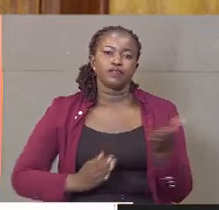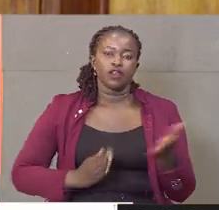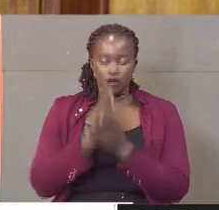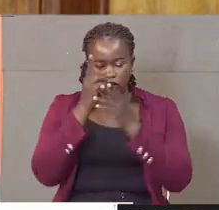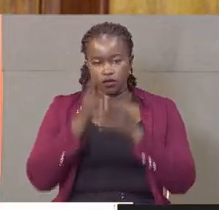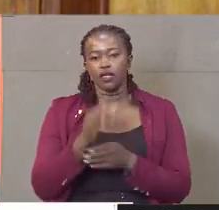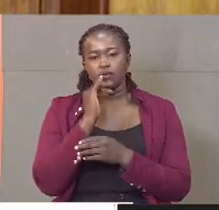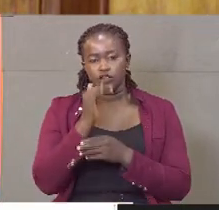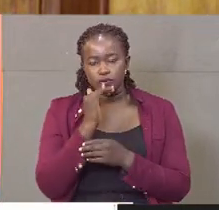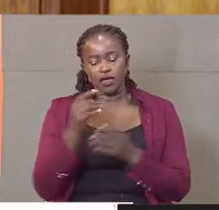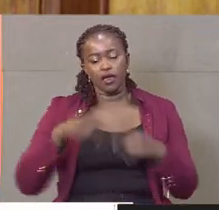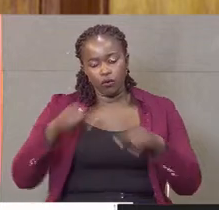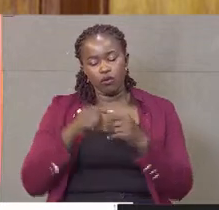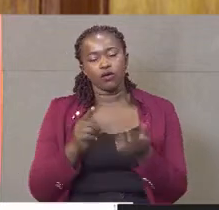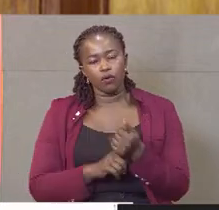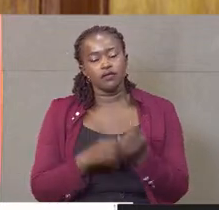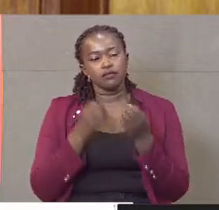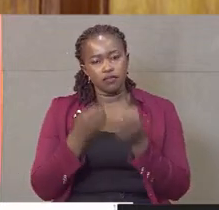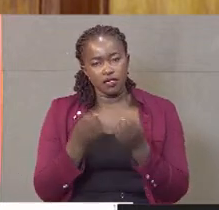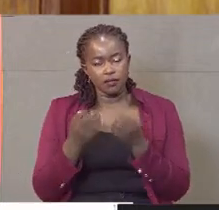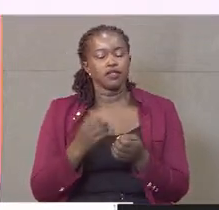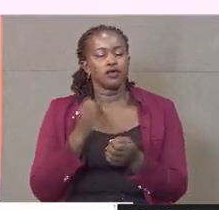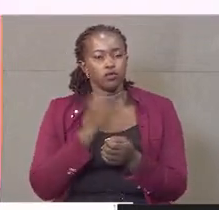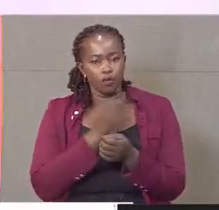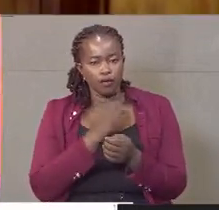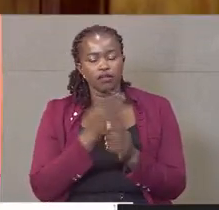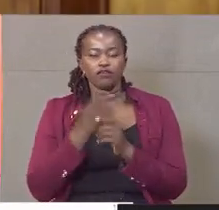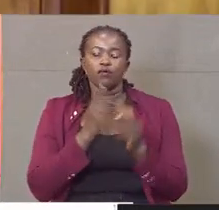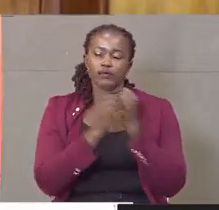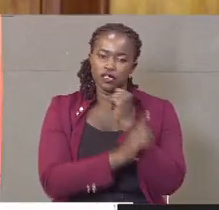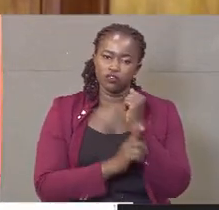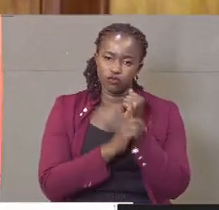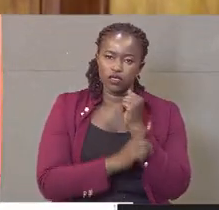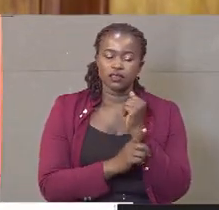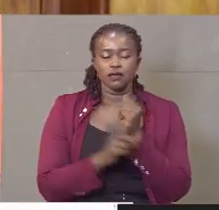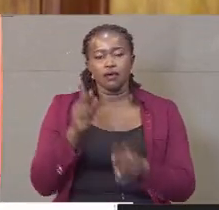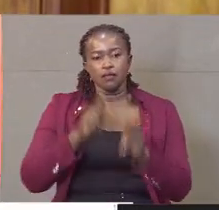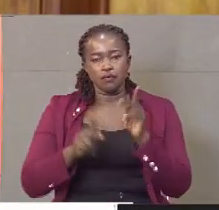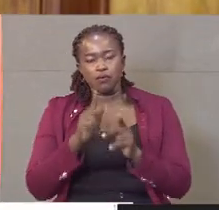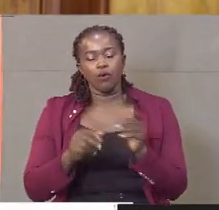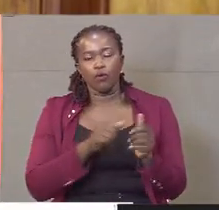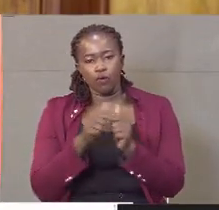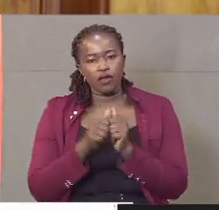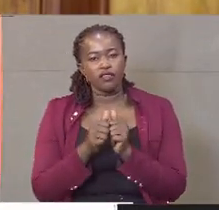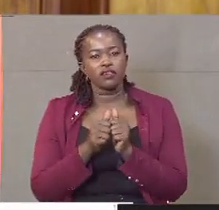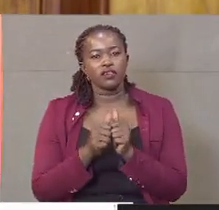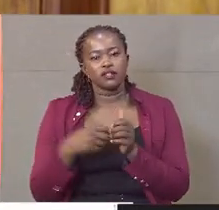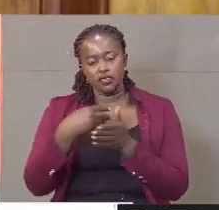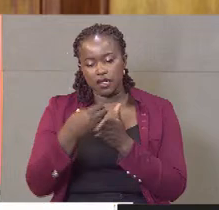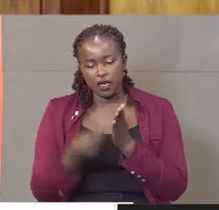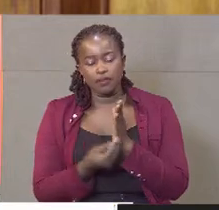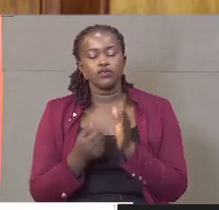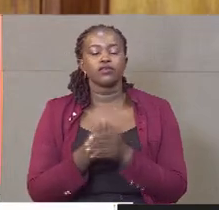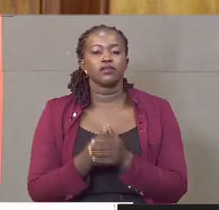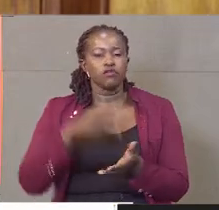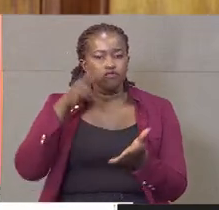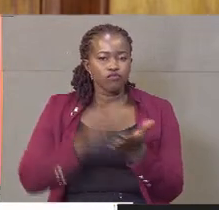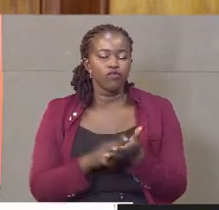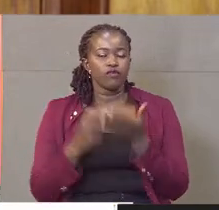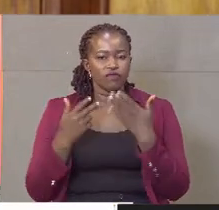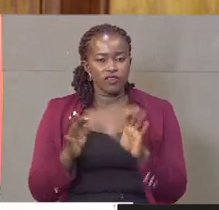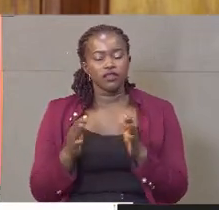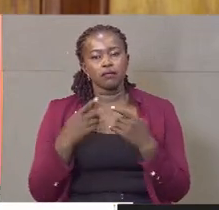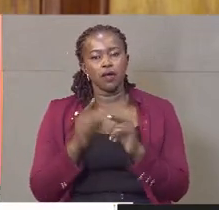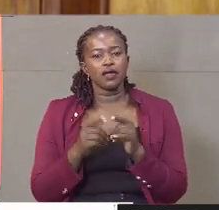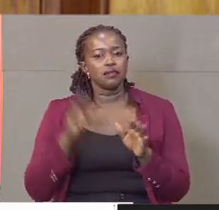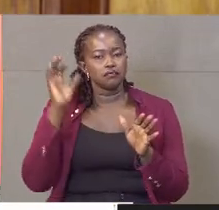are getting a number of complaints from districts. People with even slips who have been verified have already been